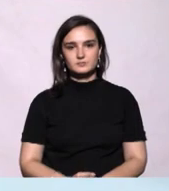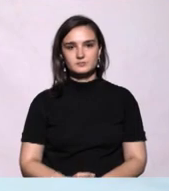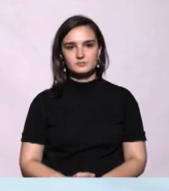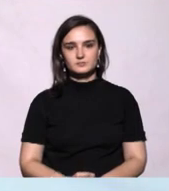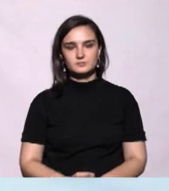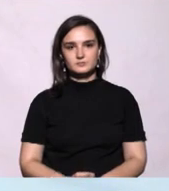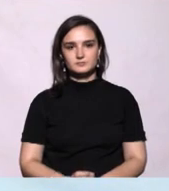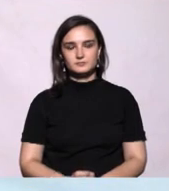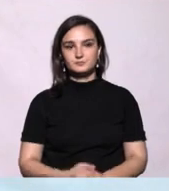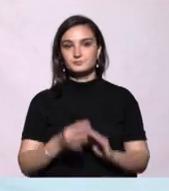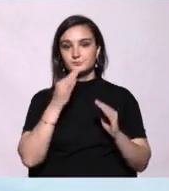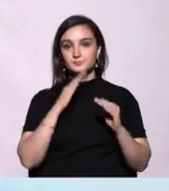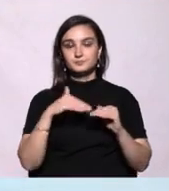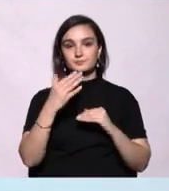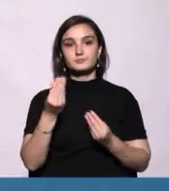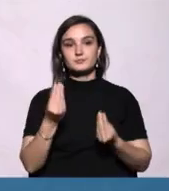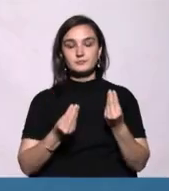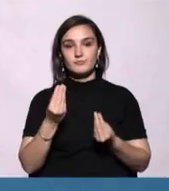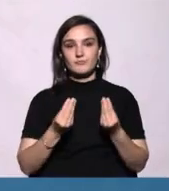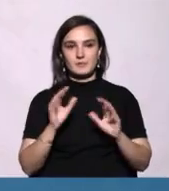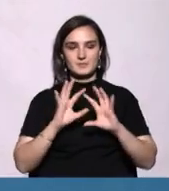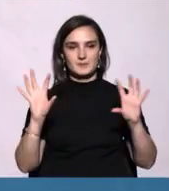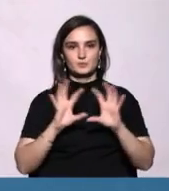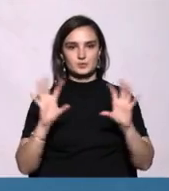And next after that is play volleyball.